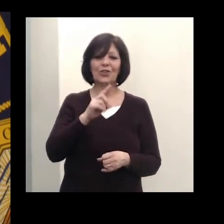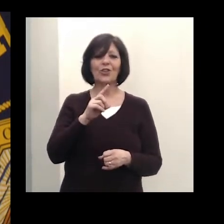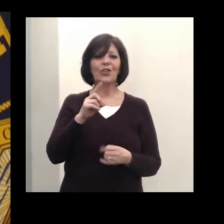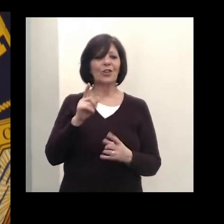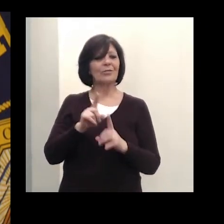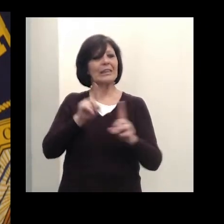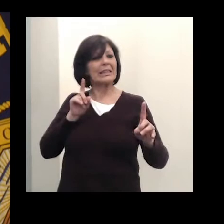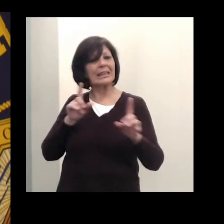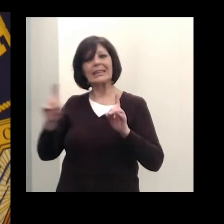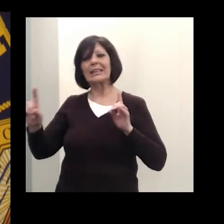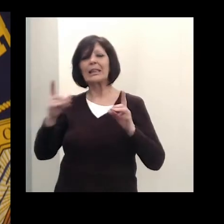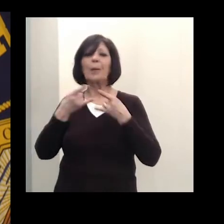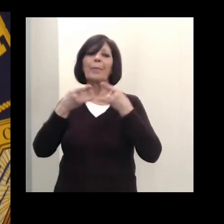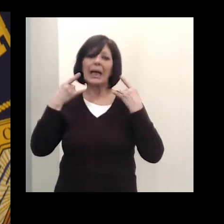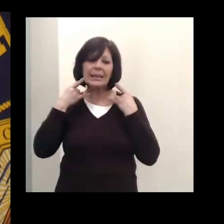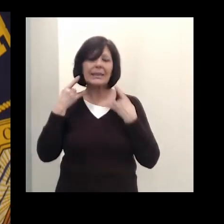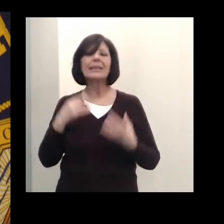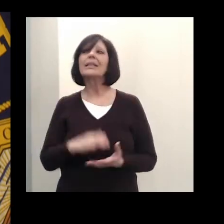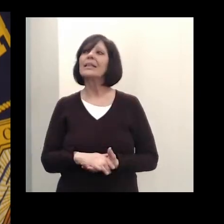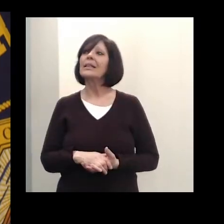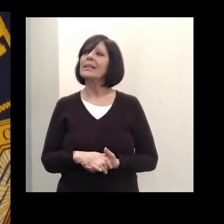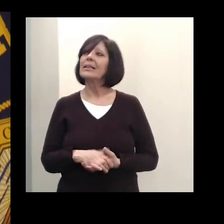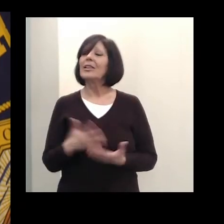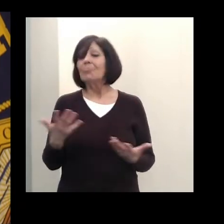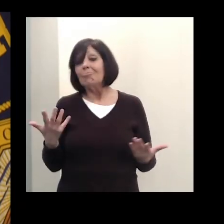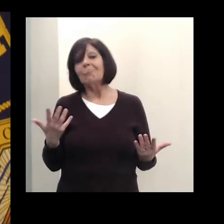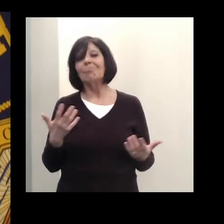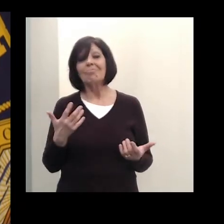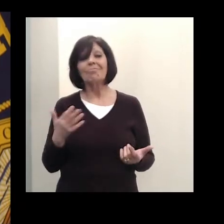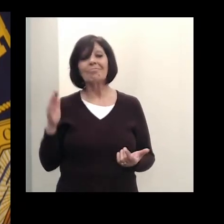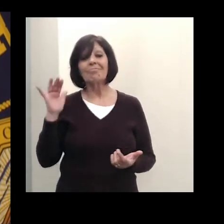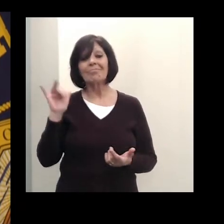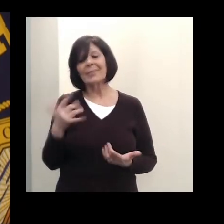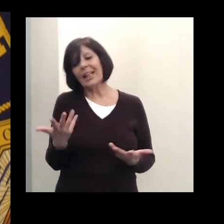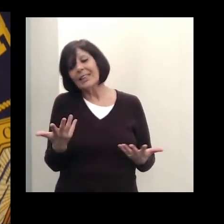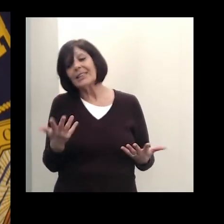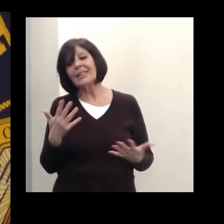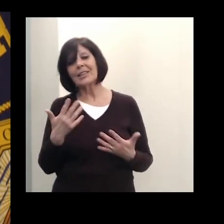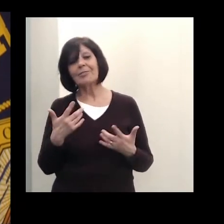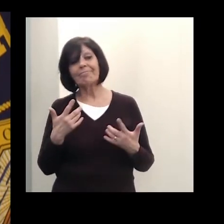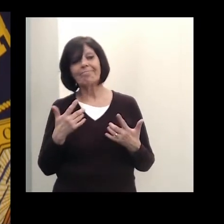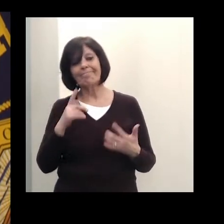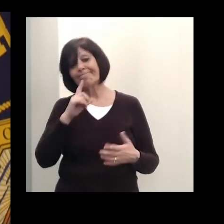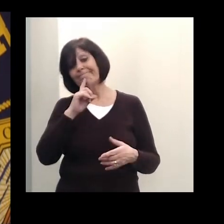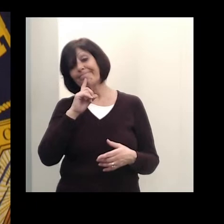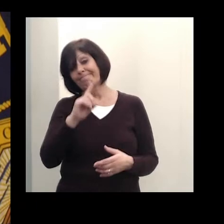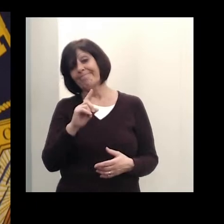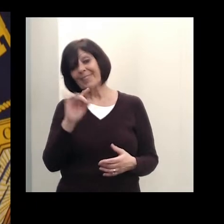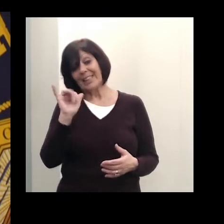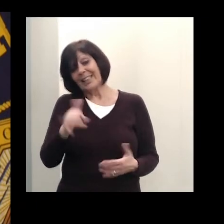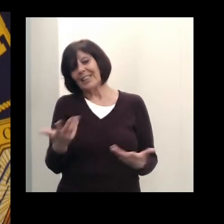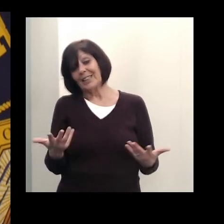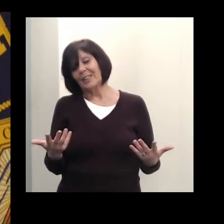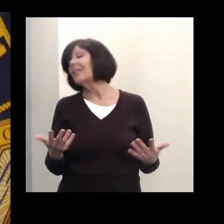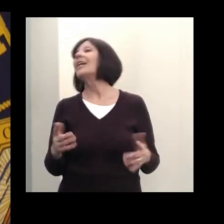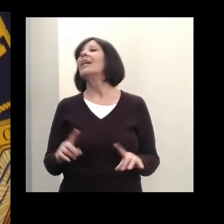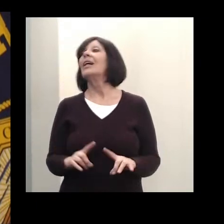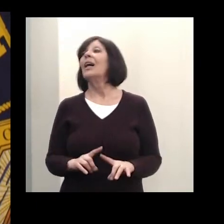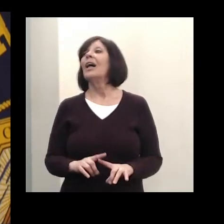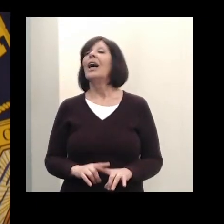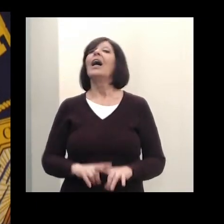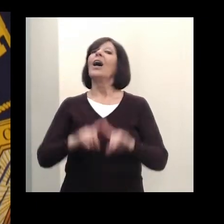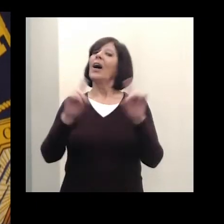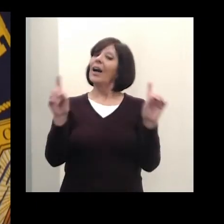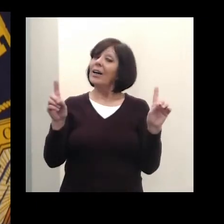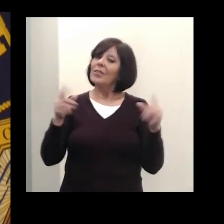and wearing masks. So that's the reality, and that's what we're living under. However, we're still able to keep